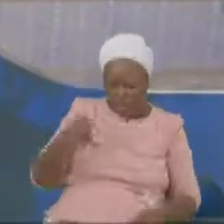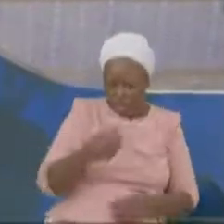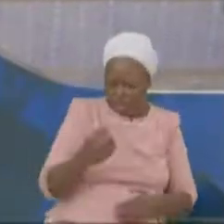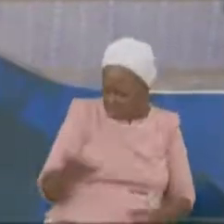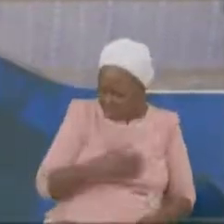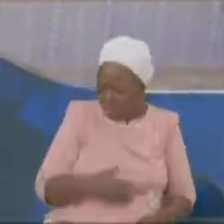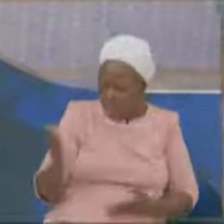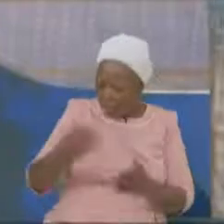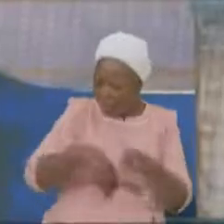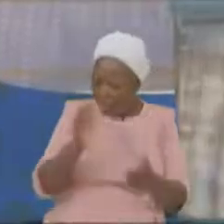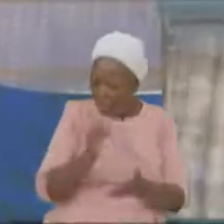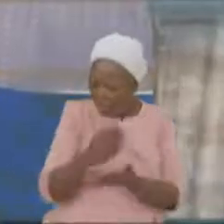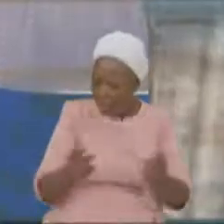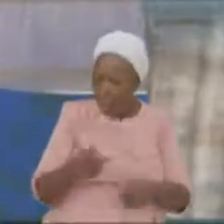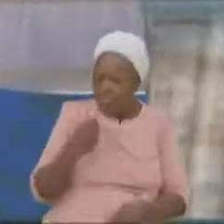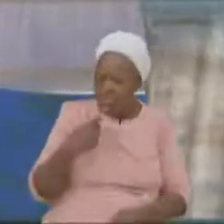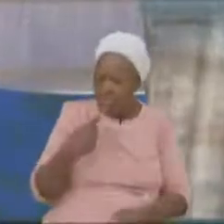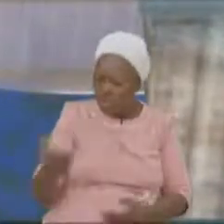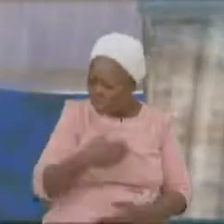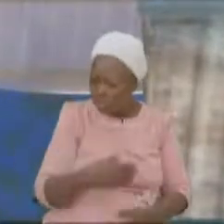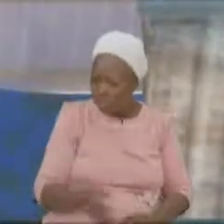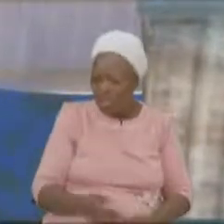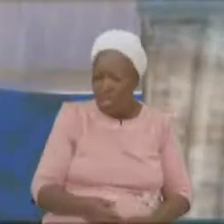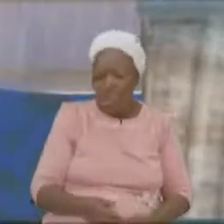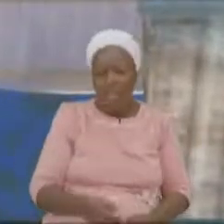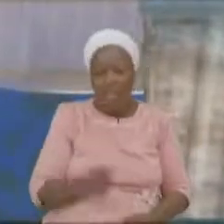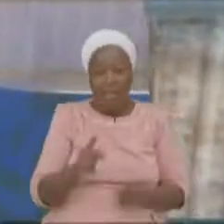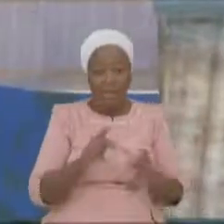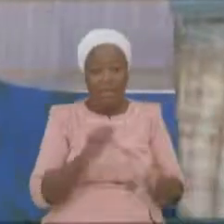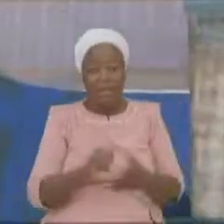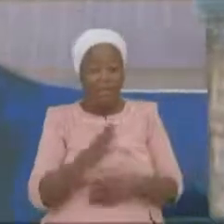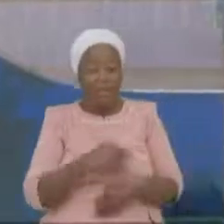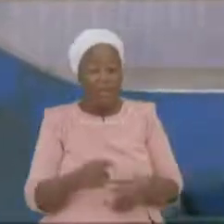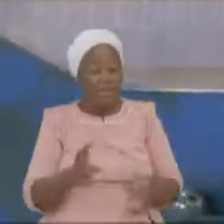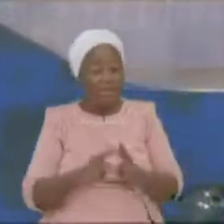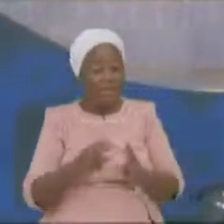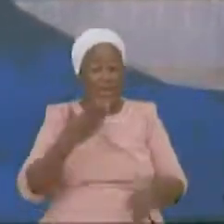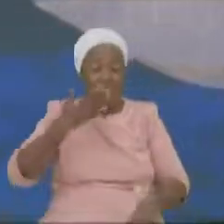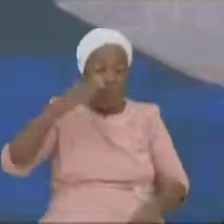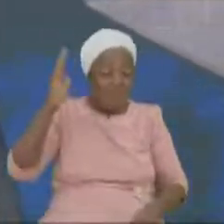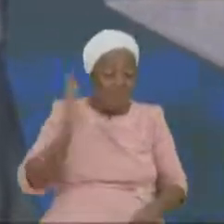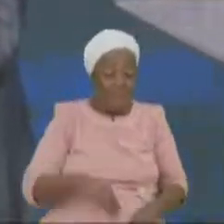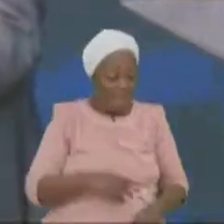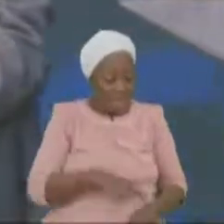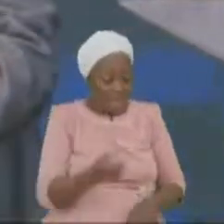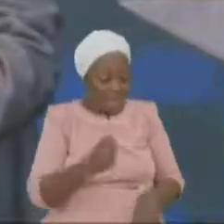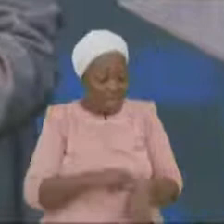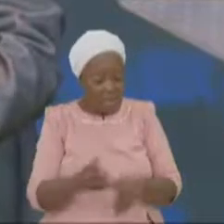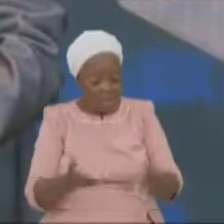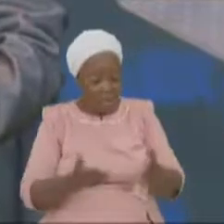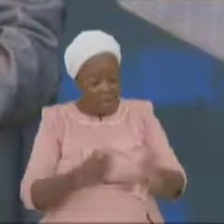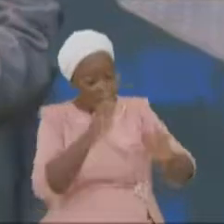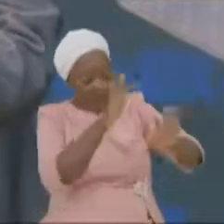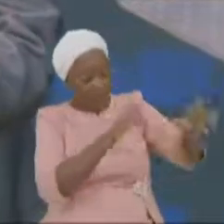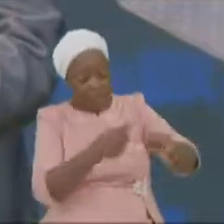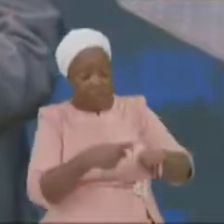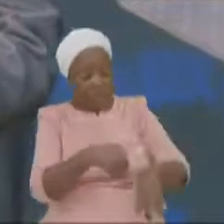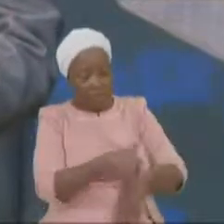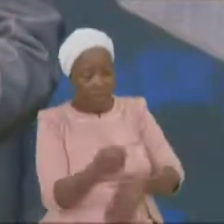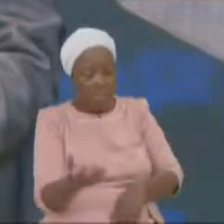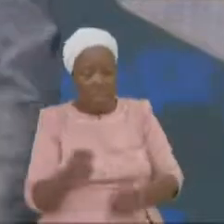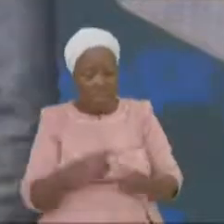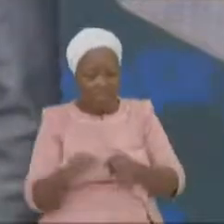are people that will be cruel. Anytime they want mercy from others, they do